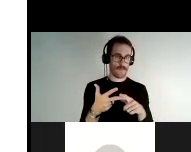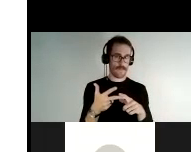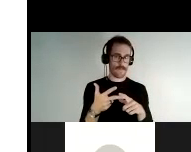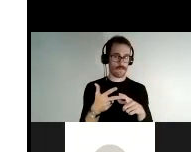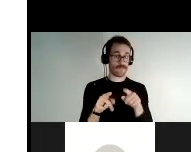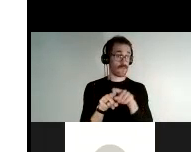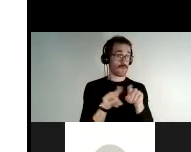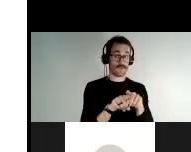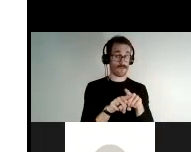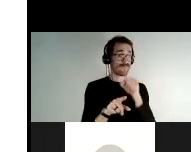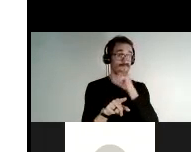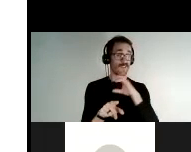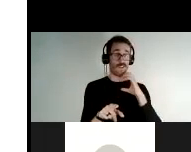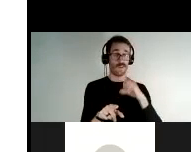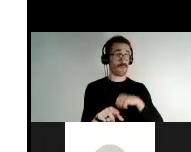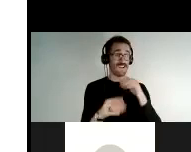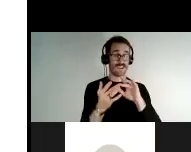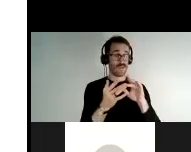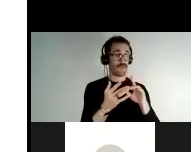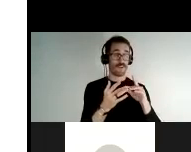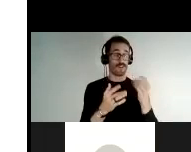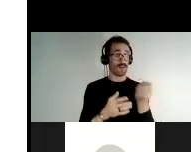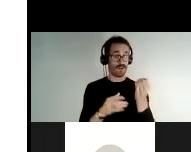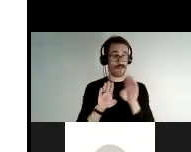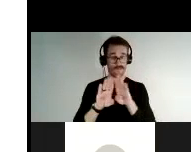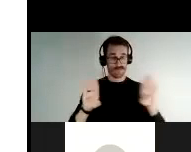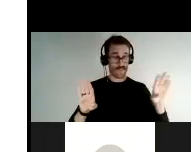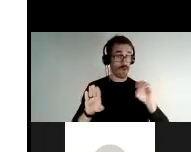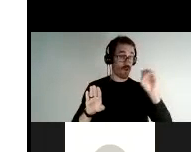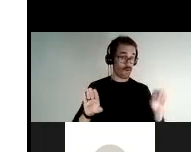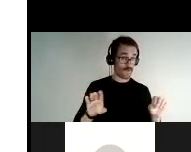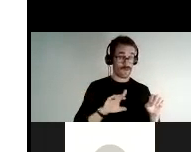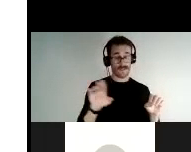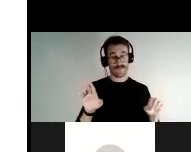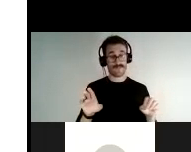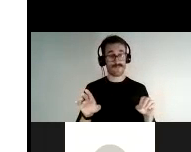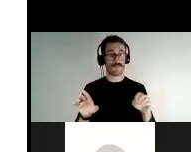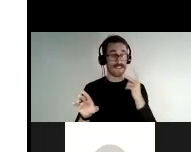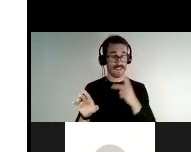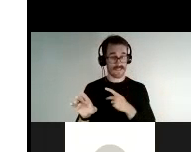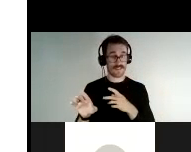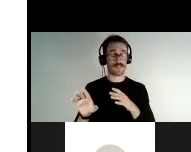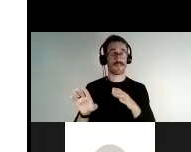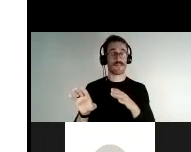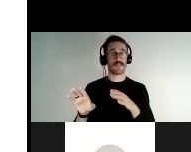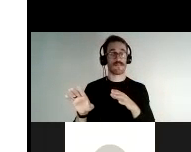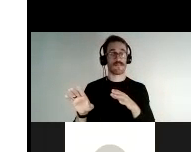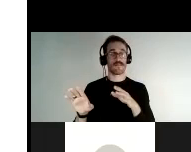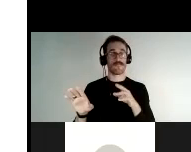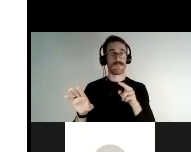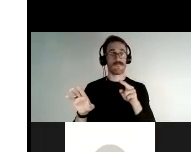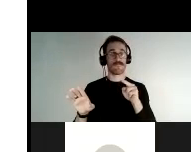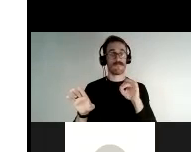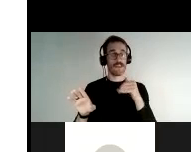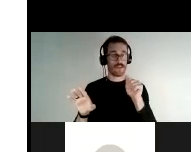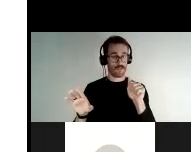Pride networks throughout the province, in Ottawa region, in Kingston, in Niagara,